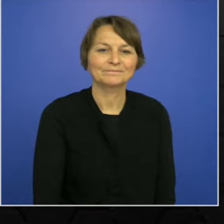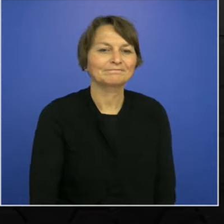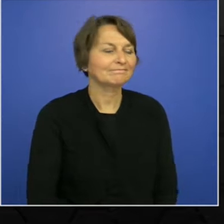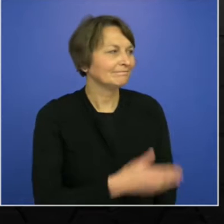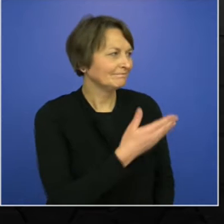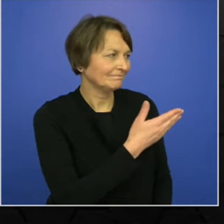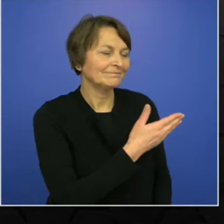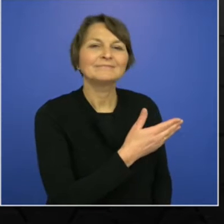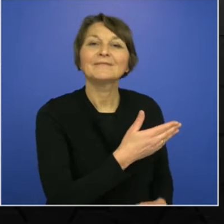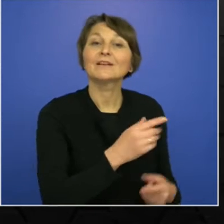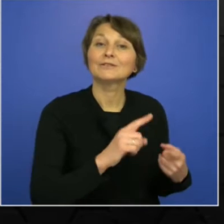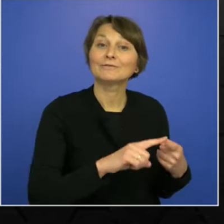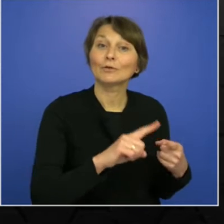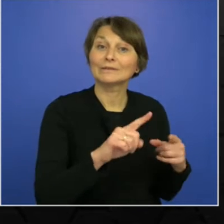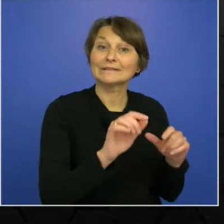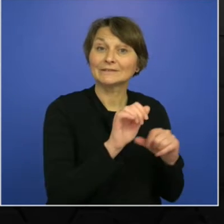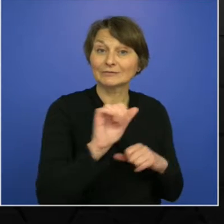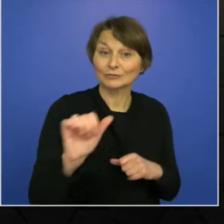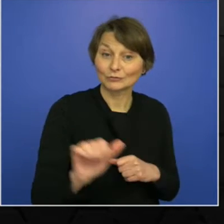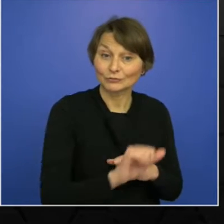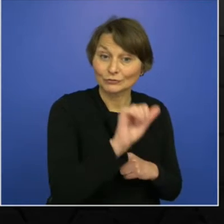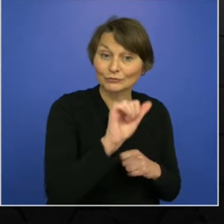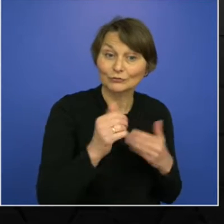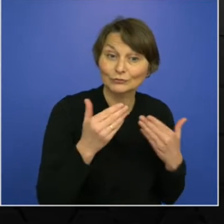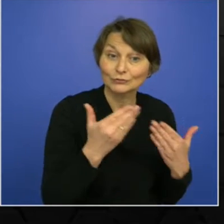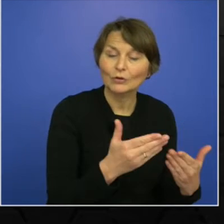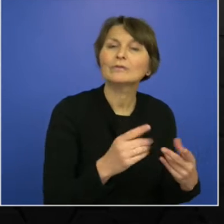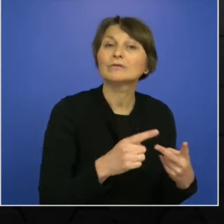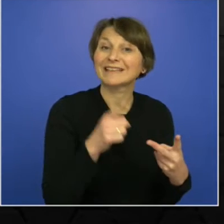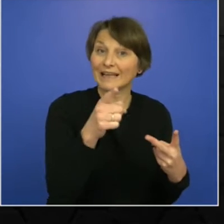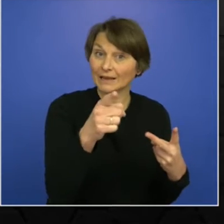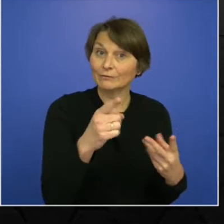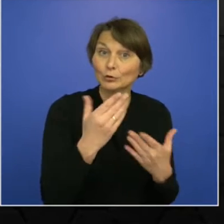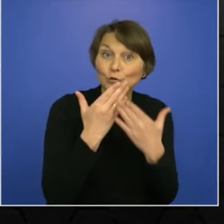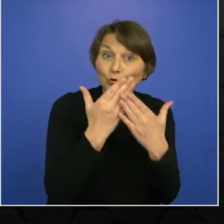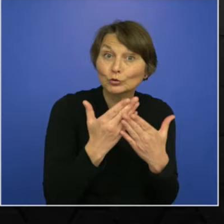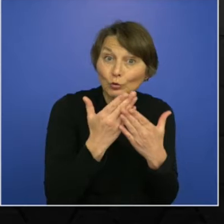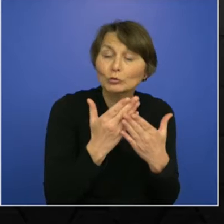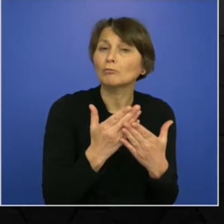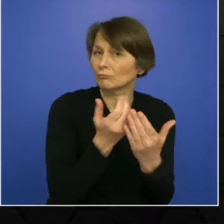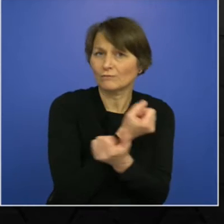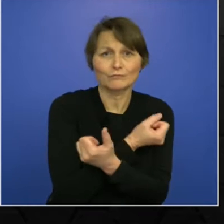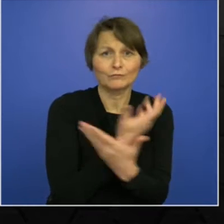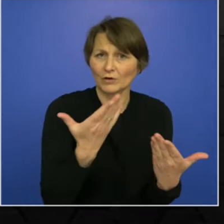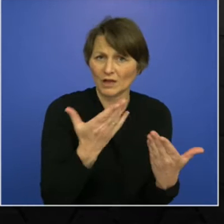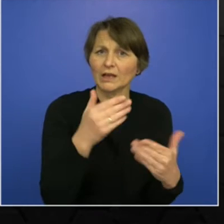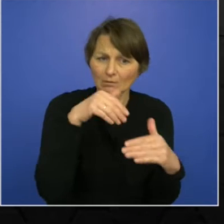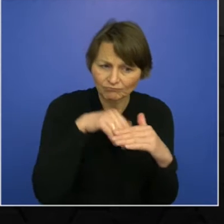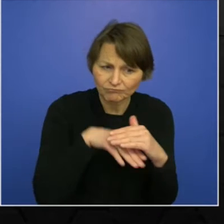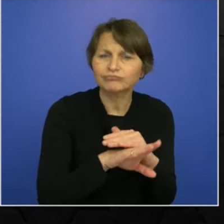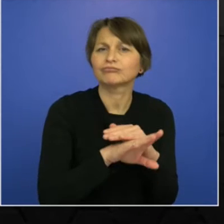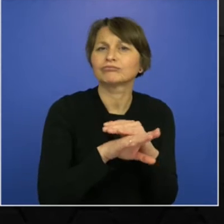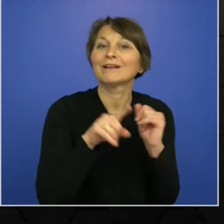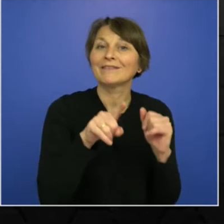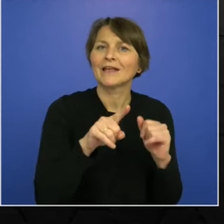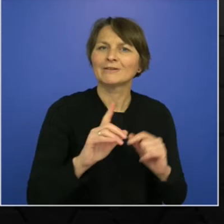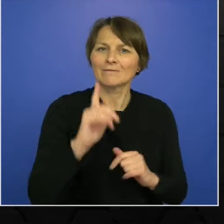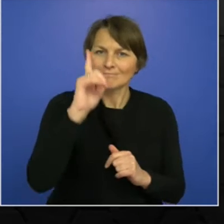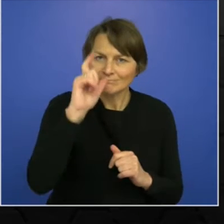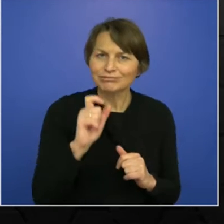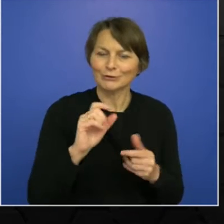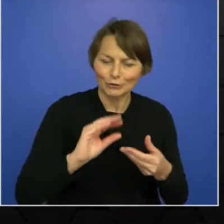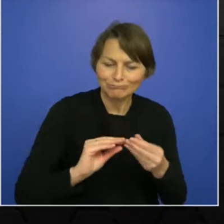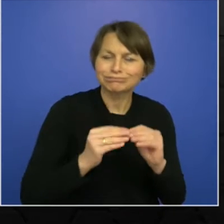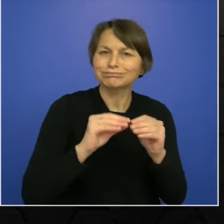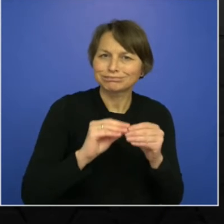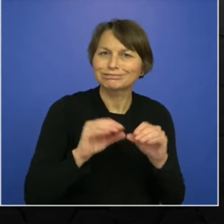you're a student, you can have a free Azure account. And this is the portal where you start creating your resource. And the first thing